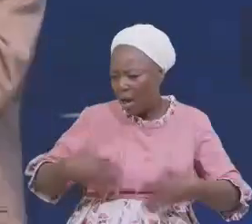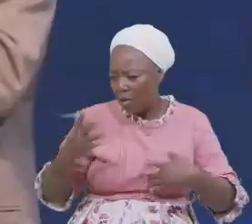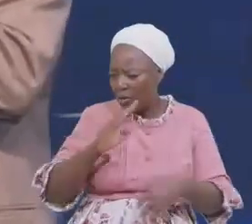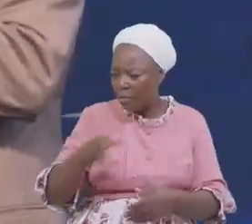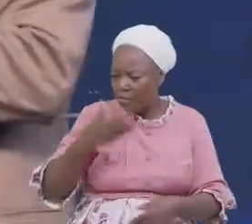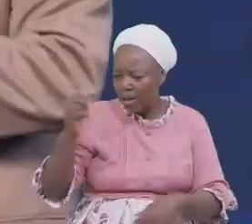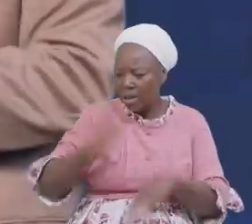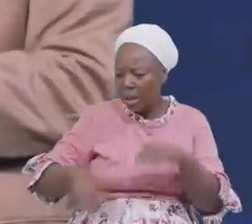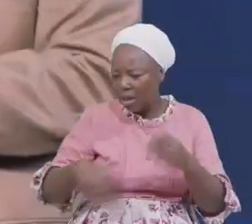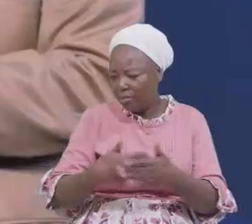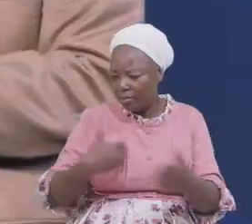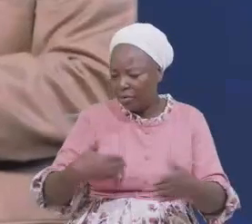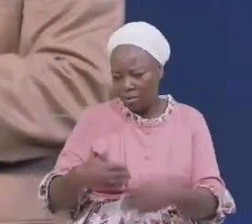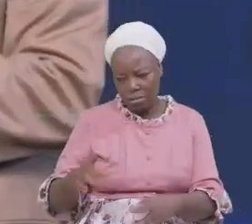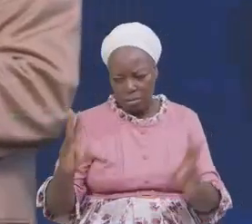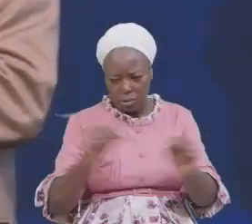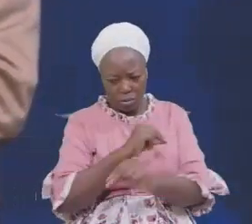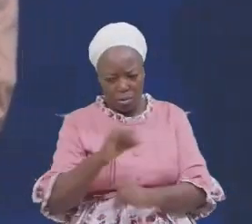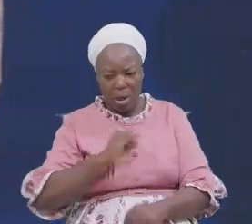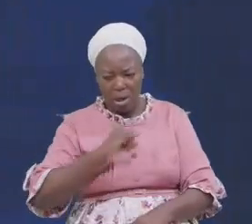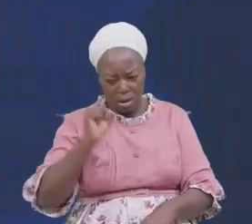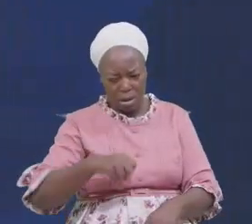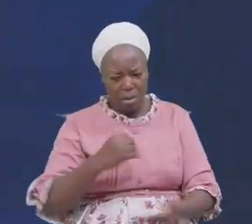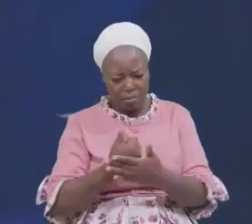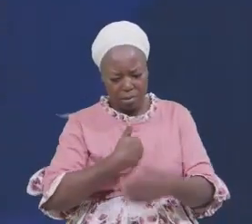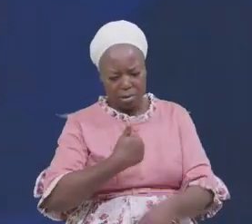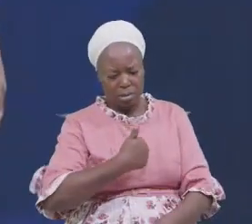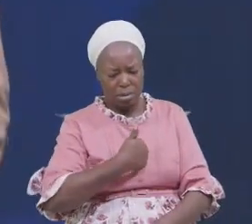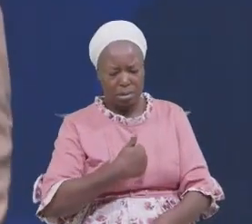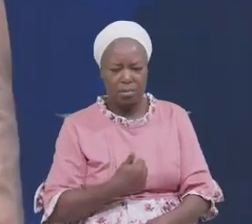No, I can help myself.